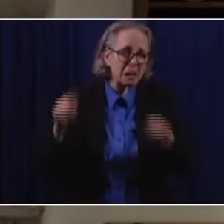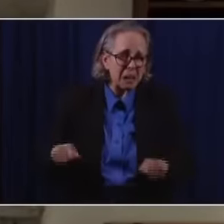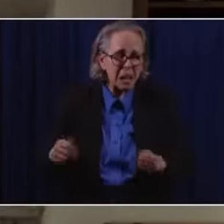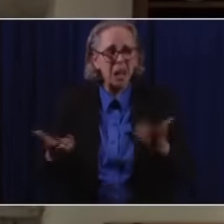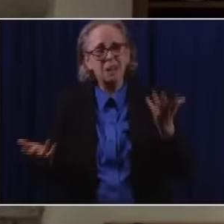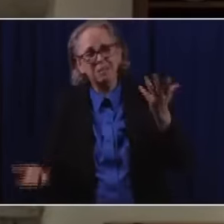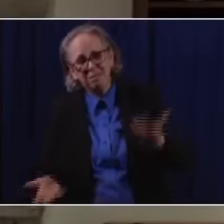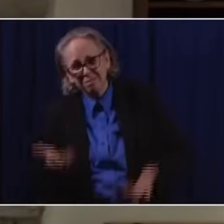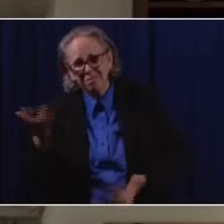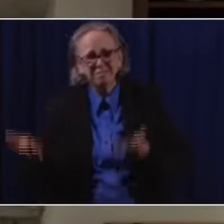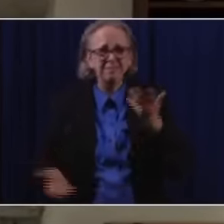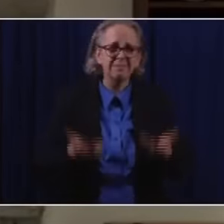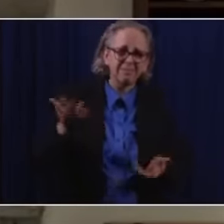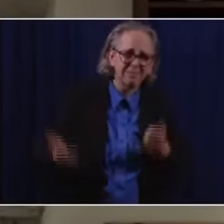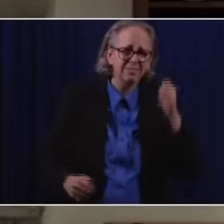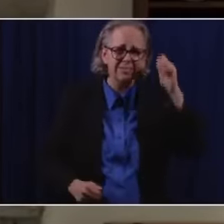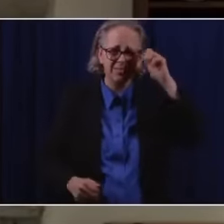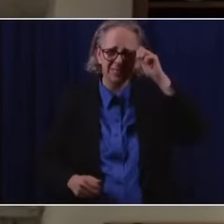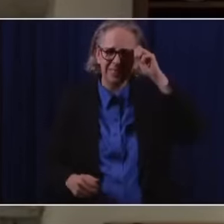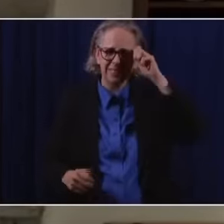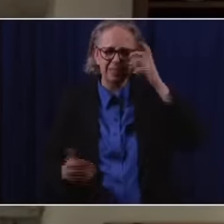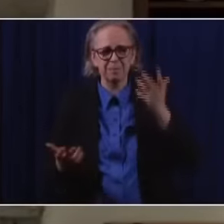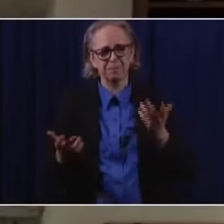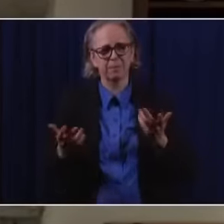just let's look to the future.